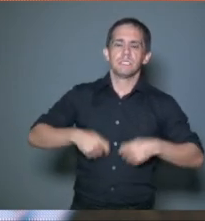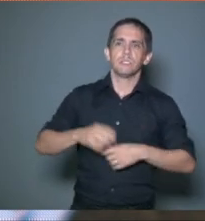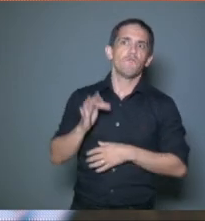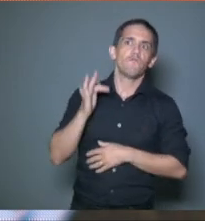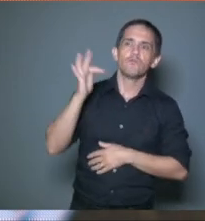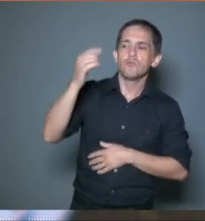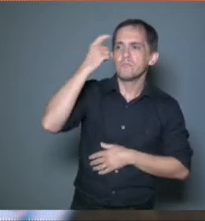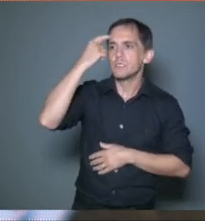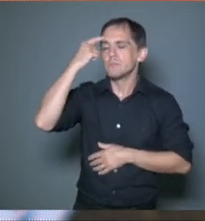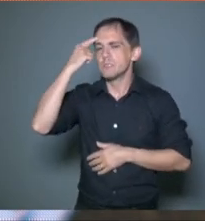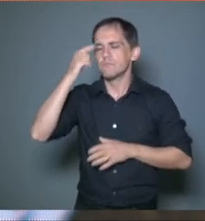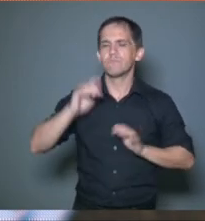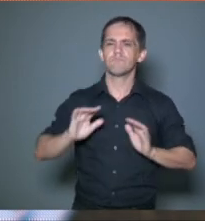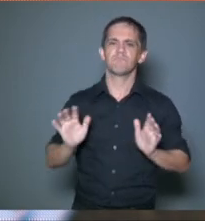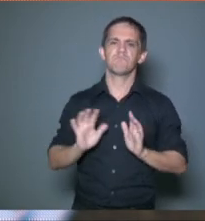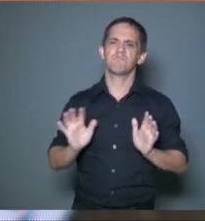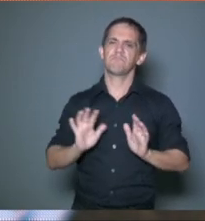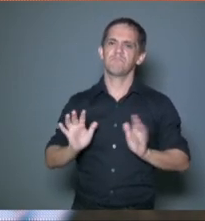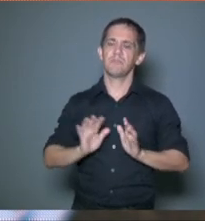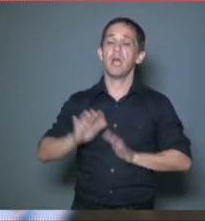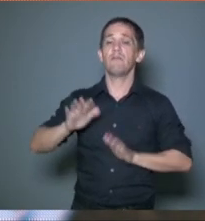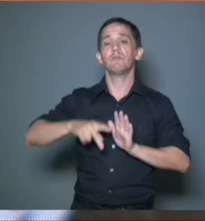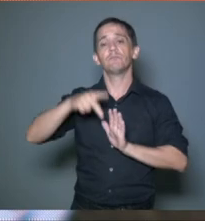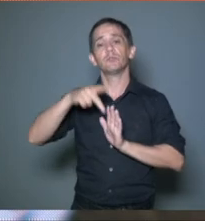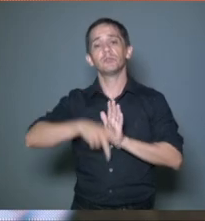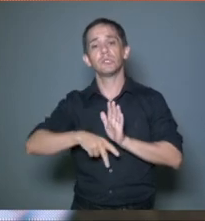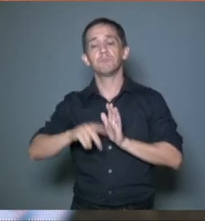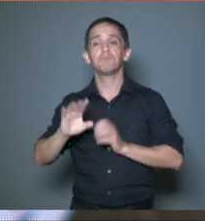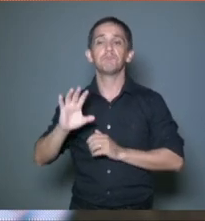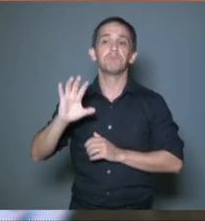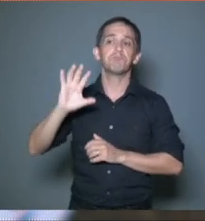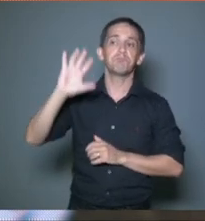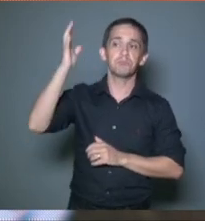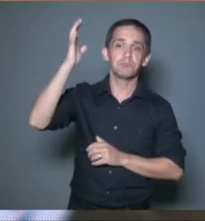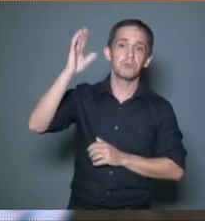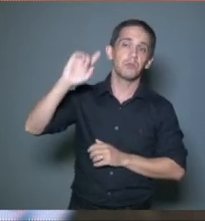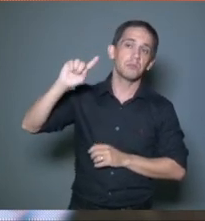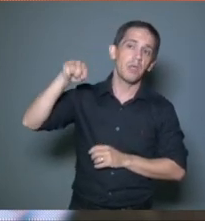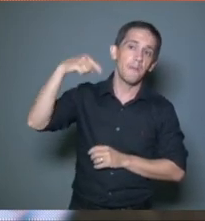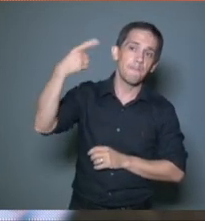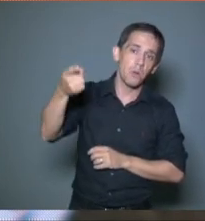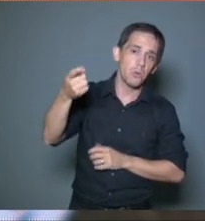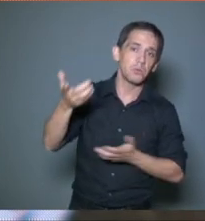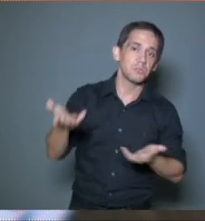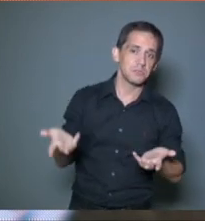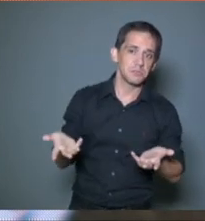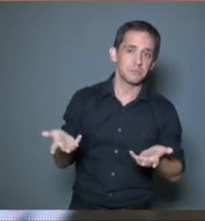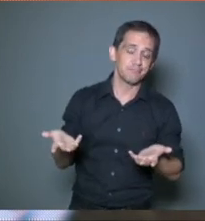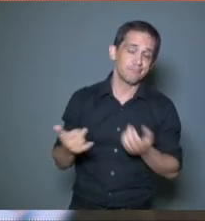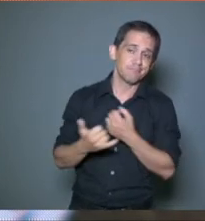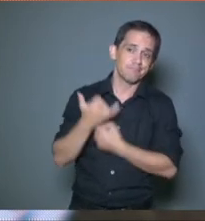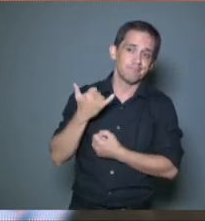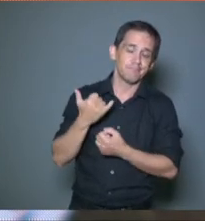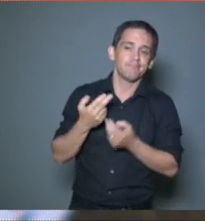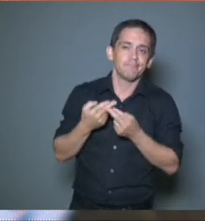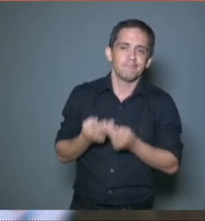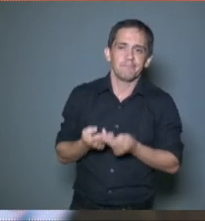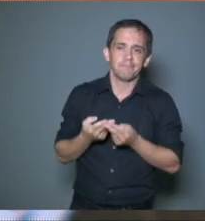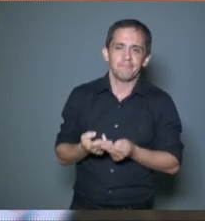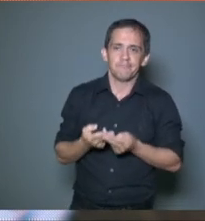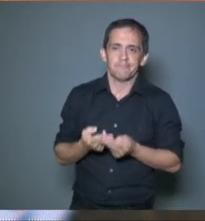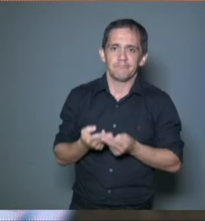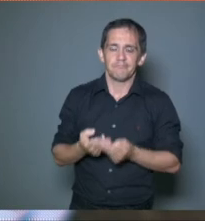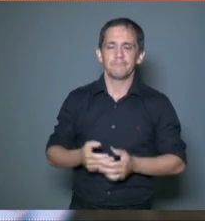There is no rush. We have a long-term vision. Not always does the project happen in the year